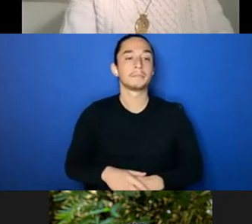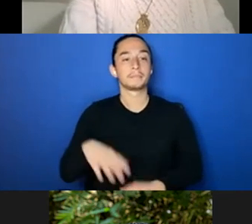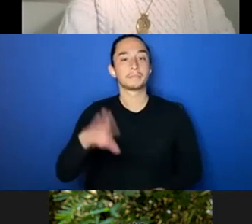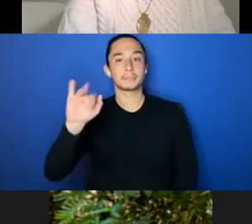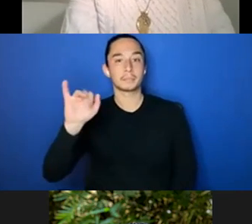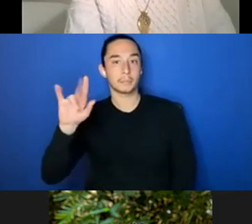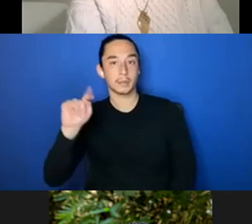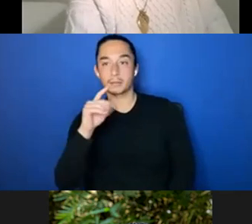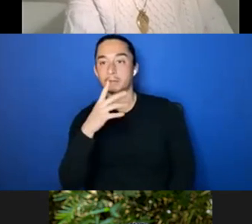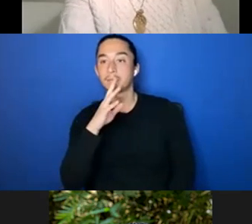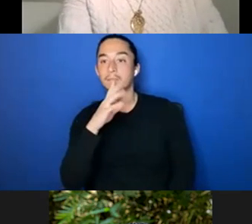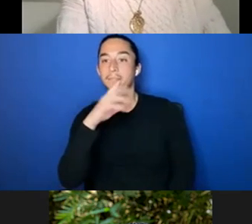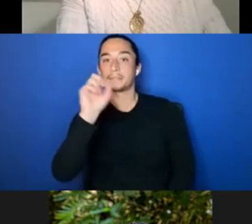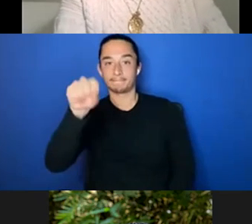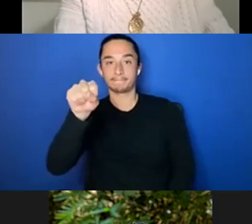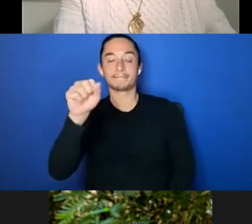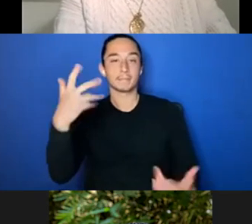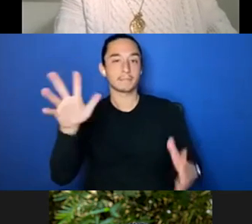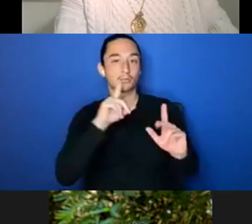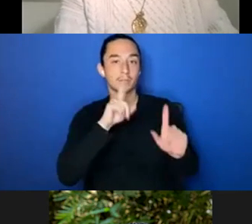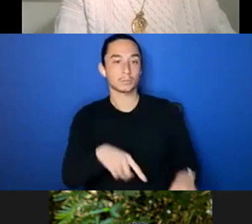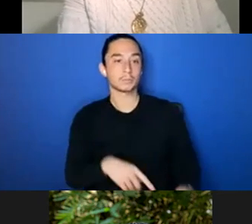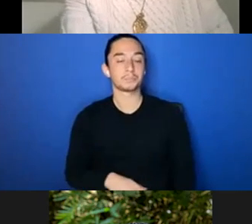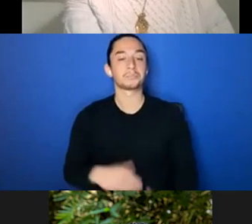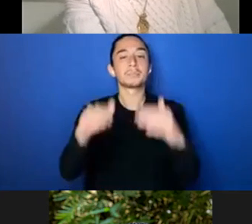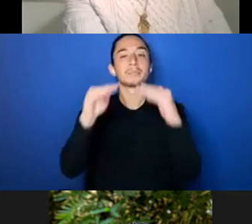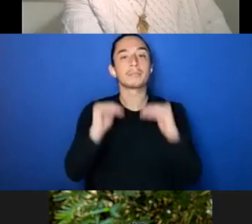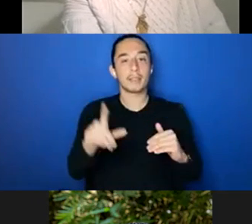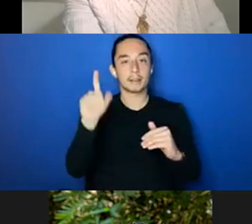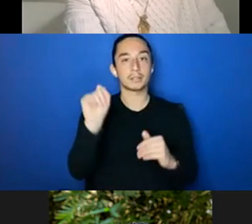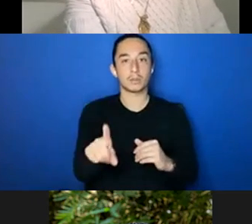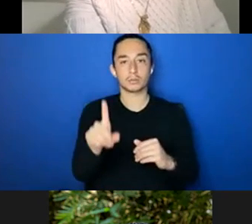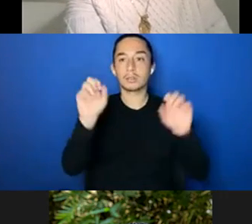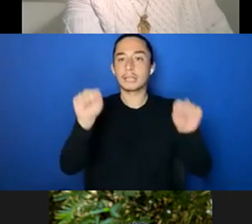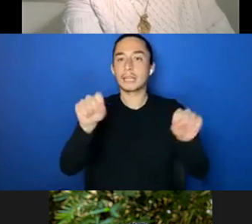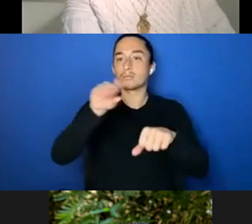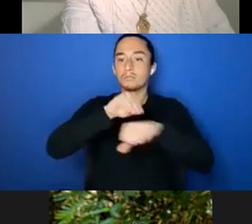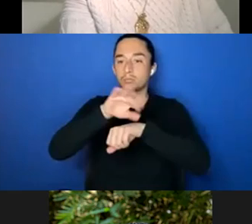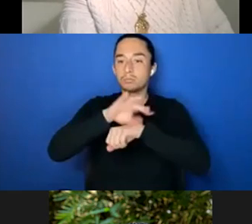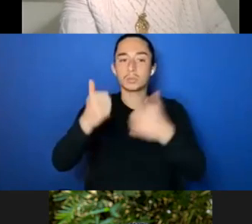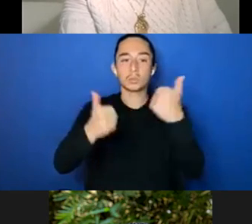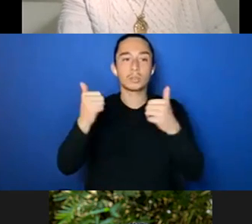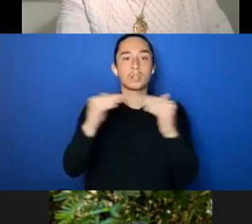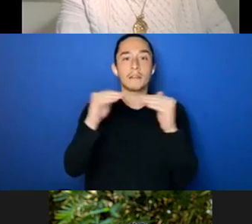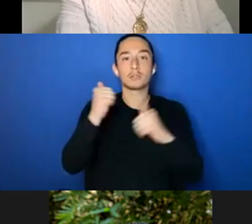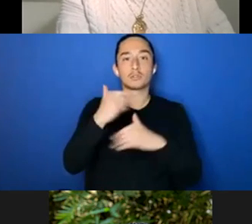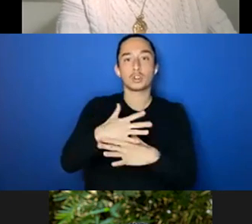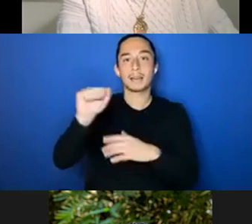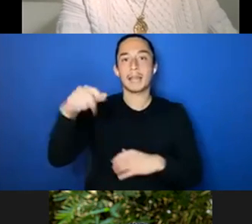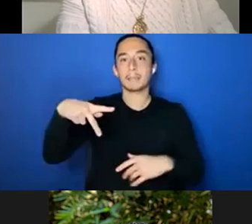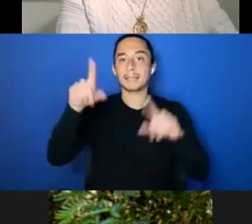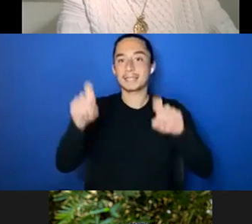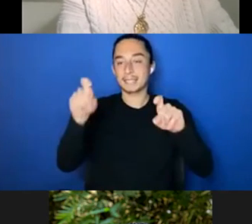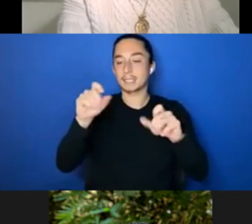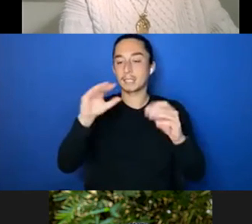Yes, you did. Okay. But then the next question was, can you advise what level the German AP test is compared